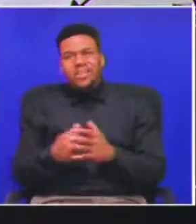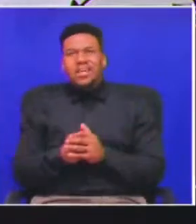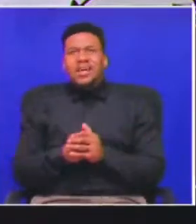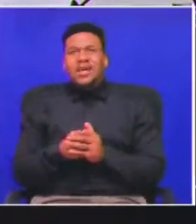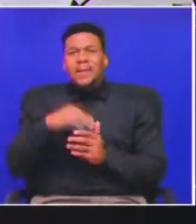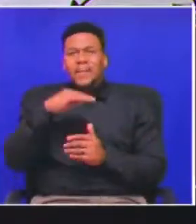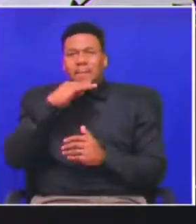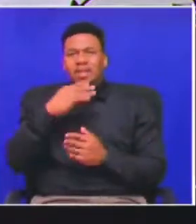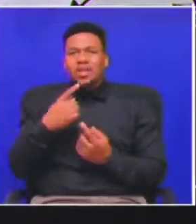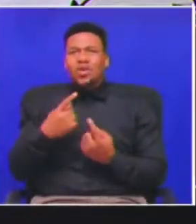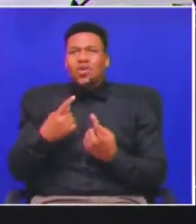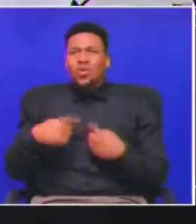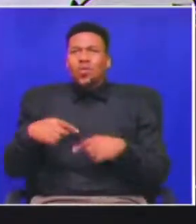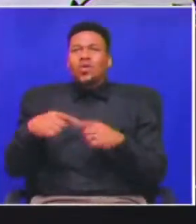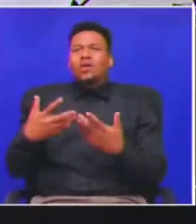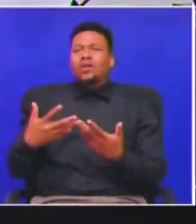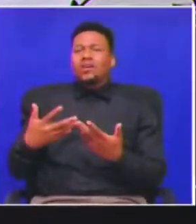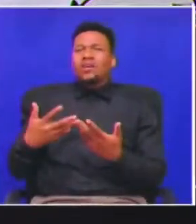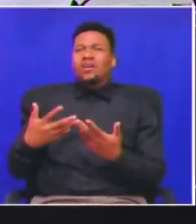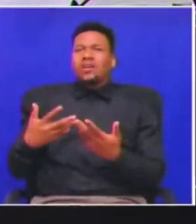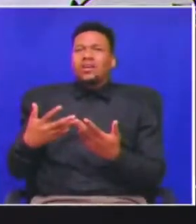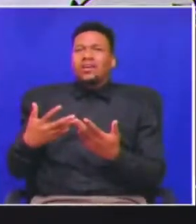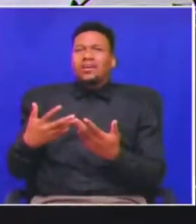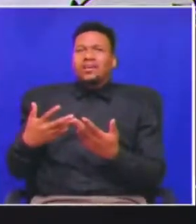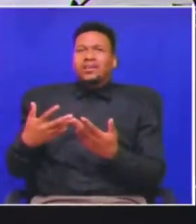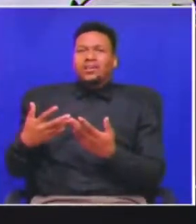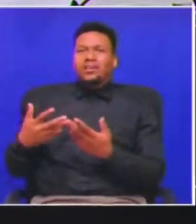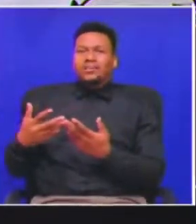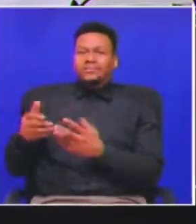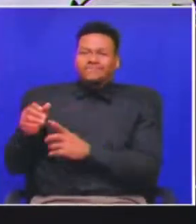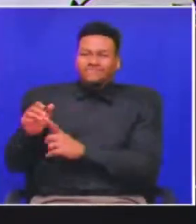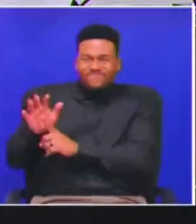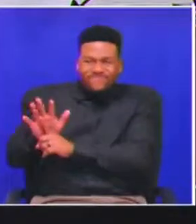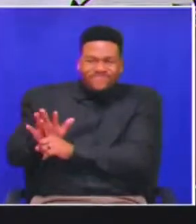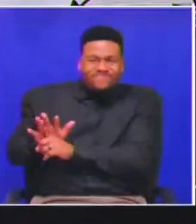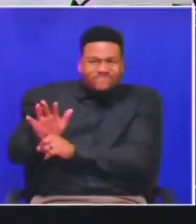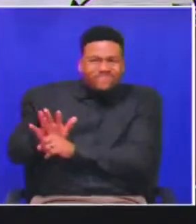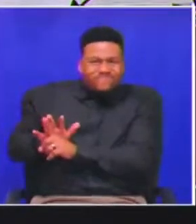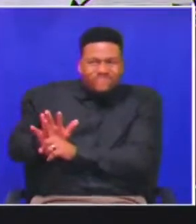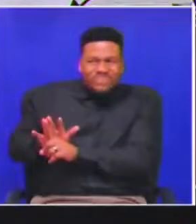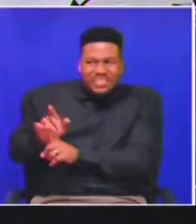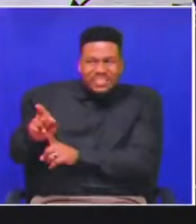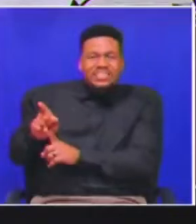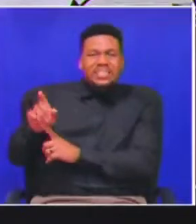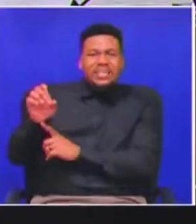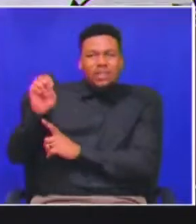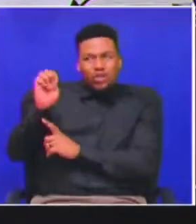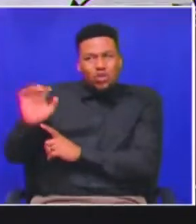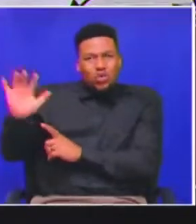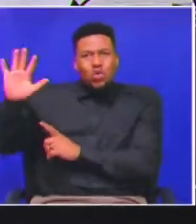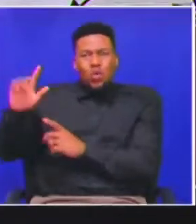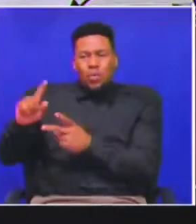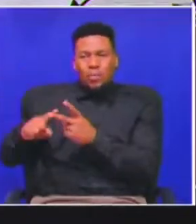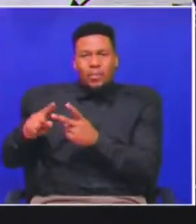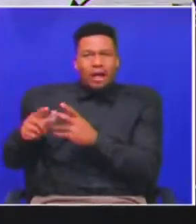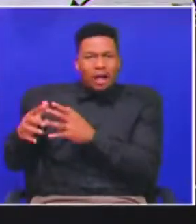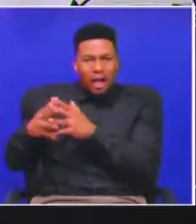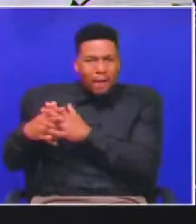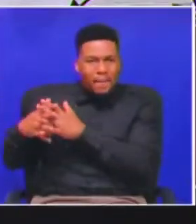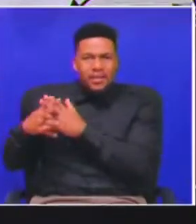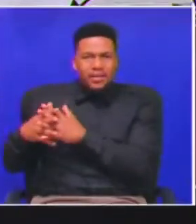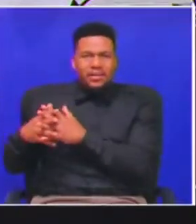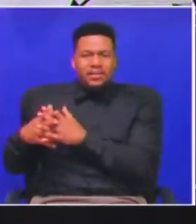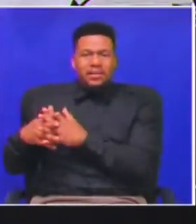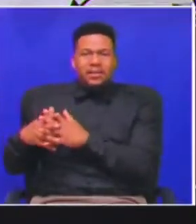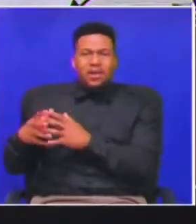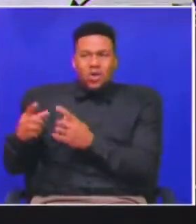pedal on increasing our trade with Europe and the United States. We do both. And in a way,